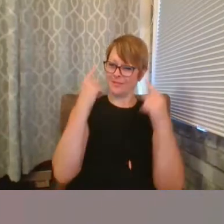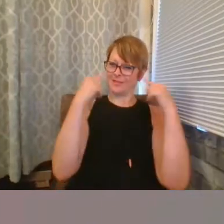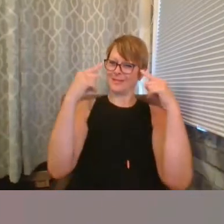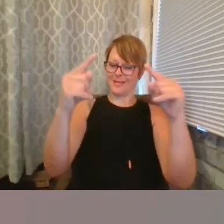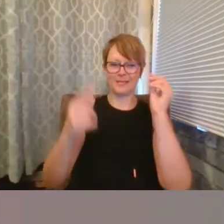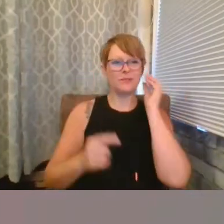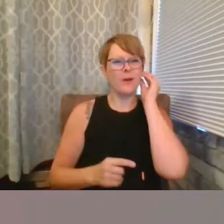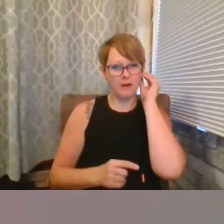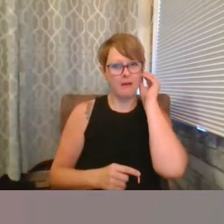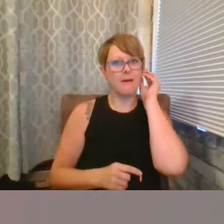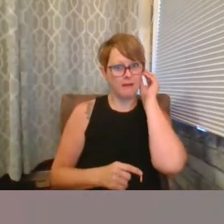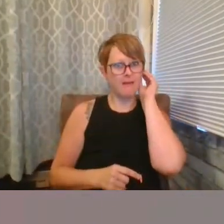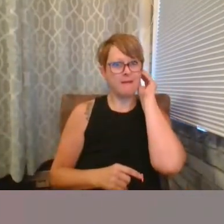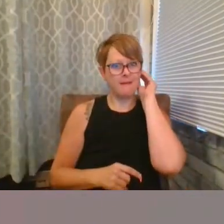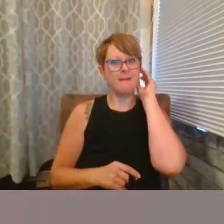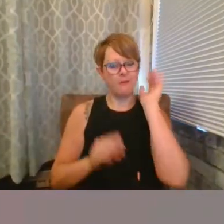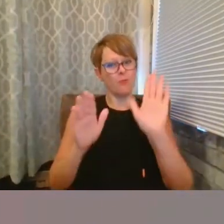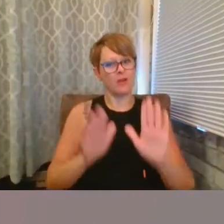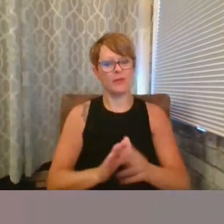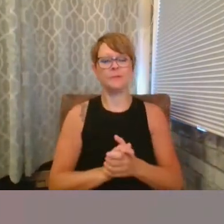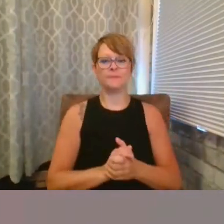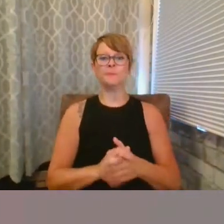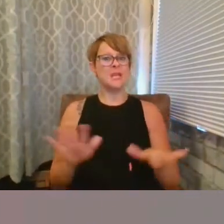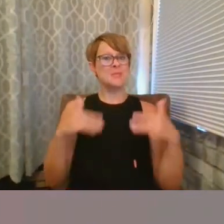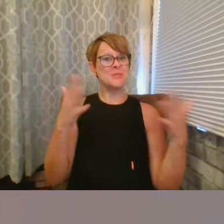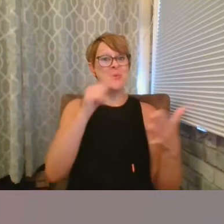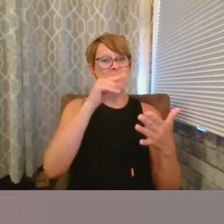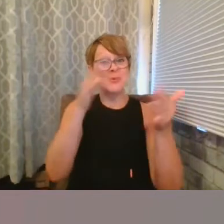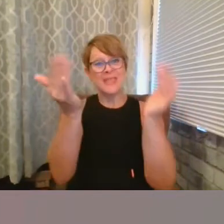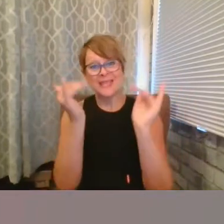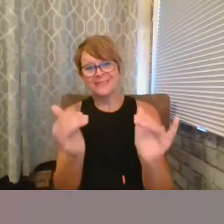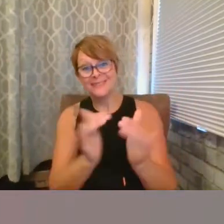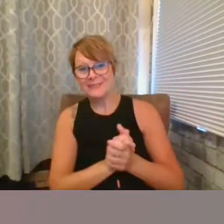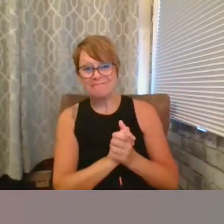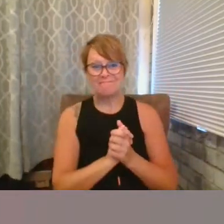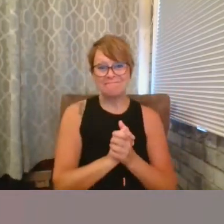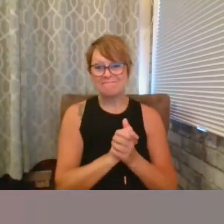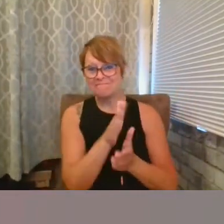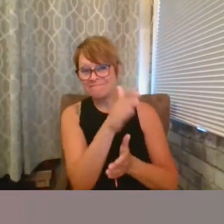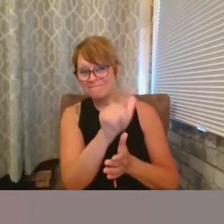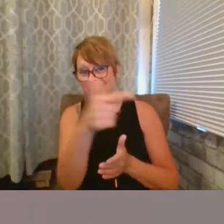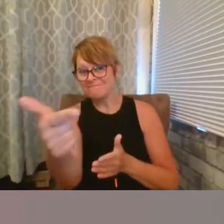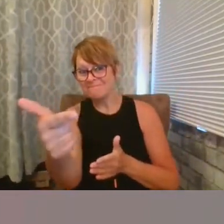run, I can tell. So who wants to go next? Joe, Eldin, you have anything to add with